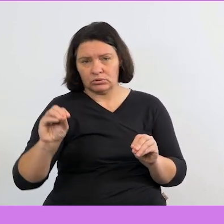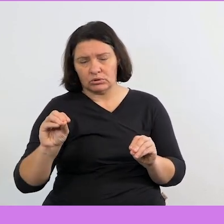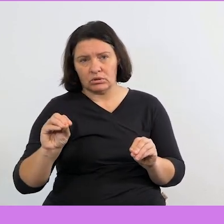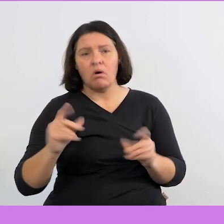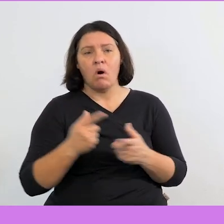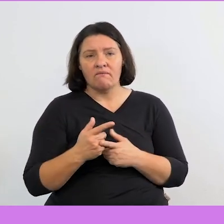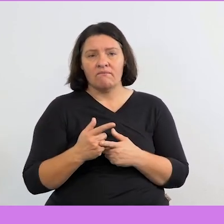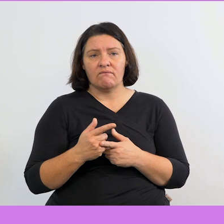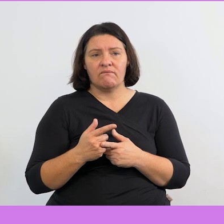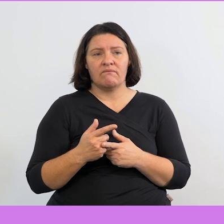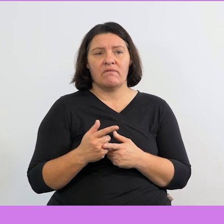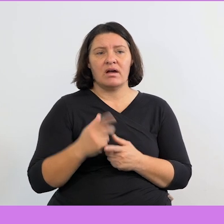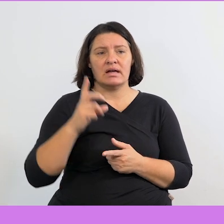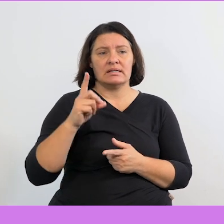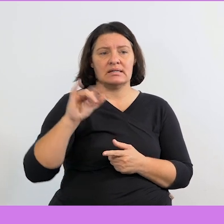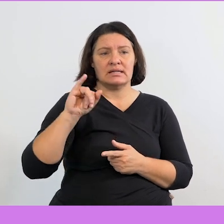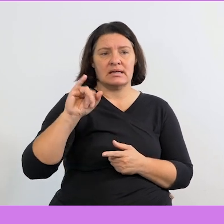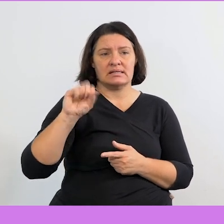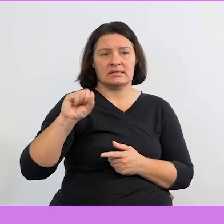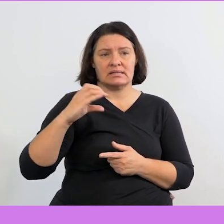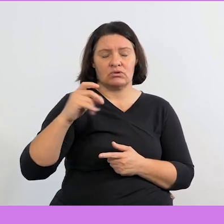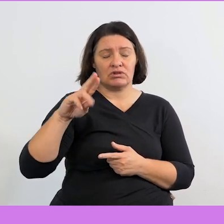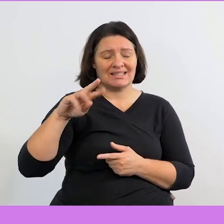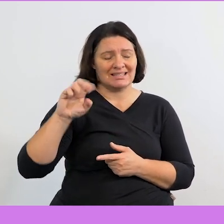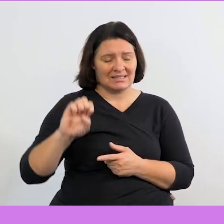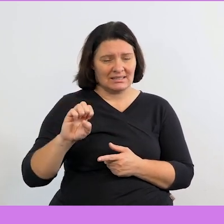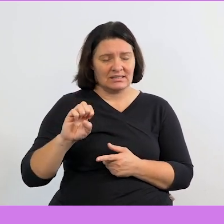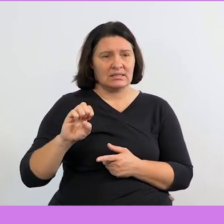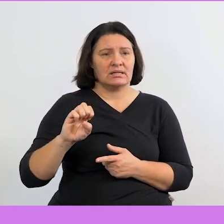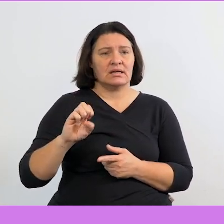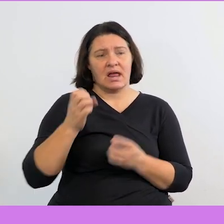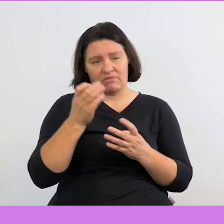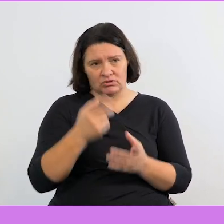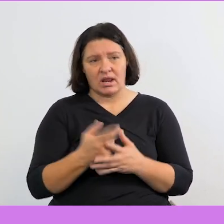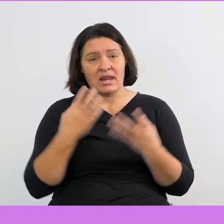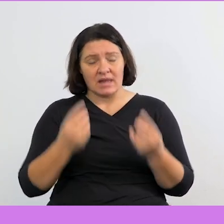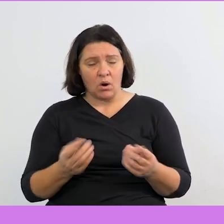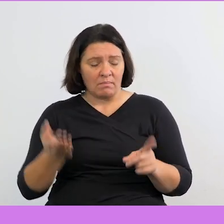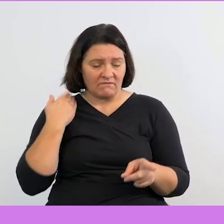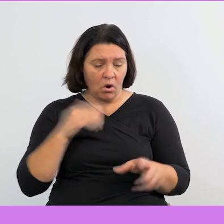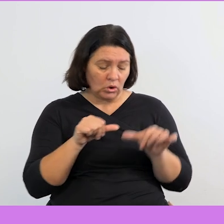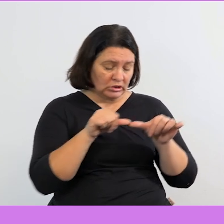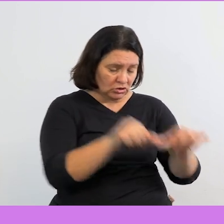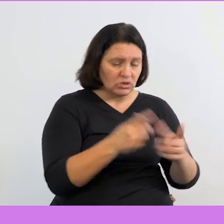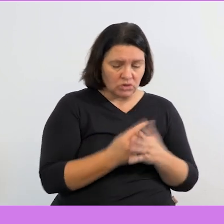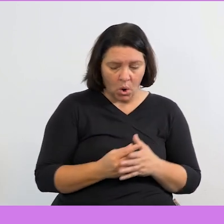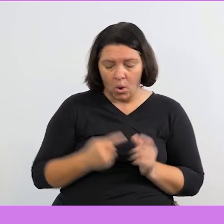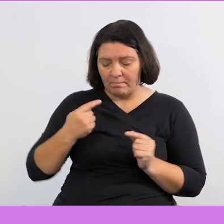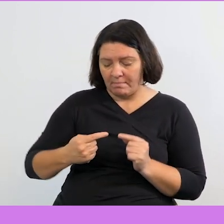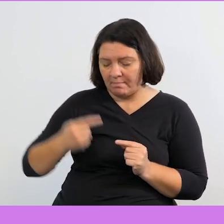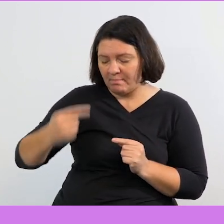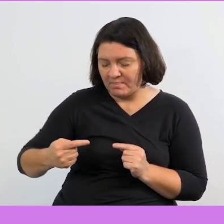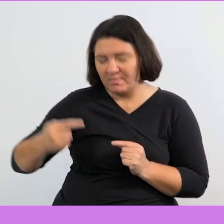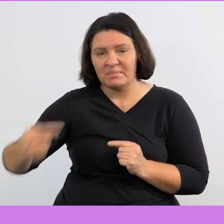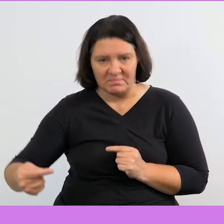of discrete data. Remember when we work with line graphs, we worked with continuous data. Now we work with discrete data. The